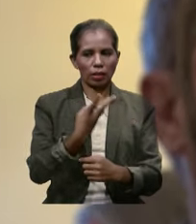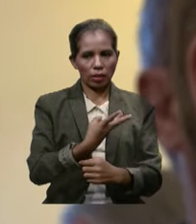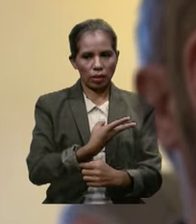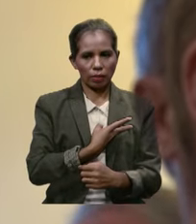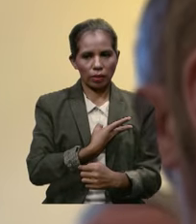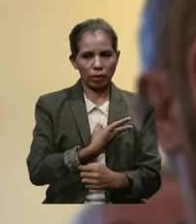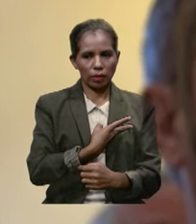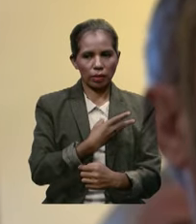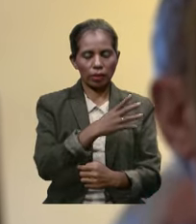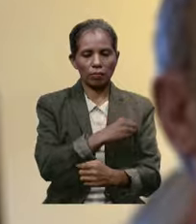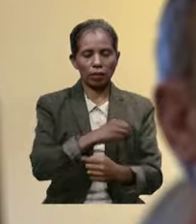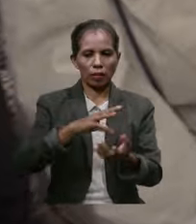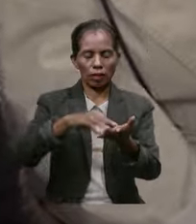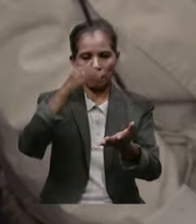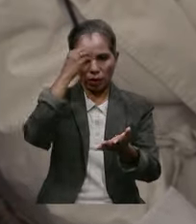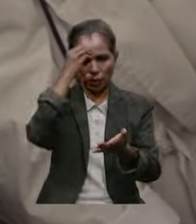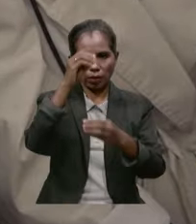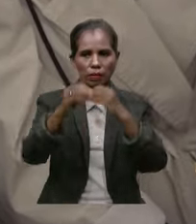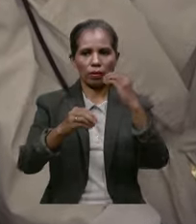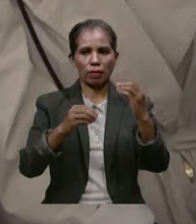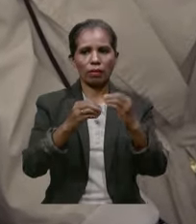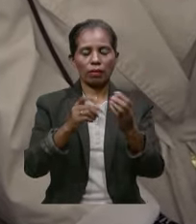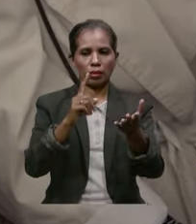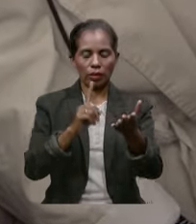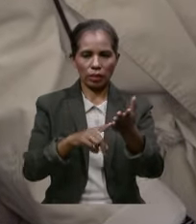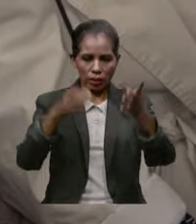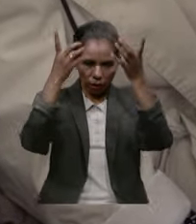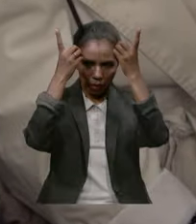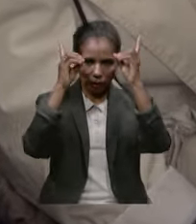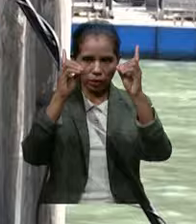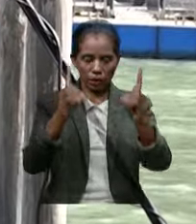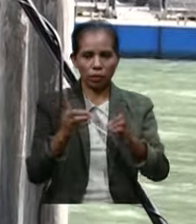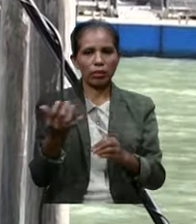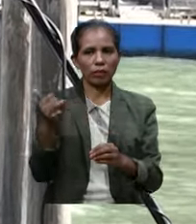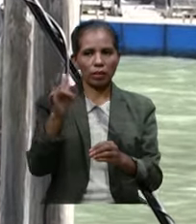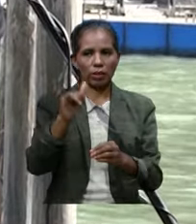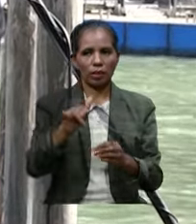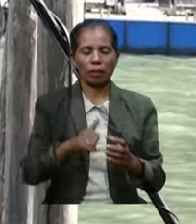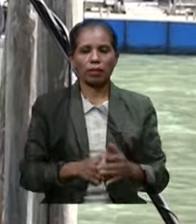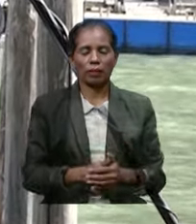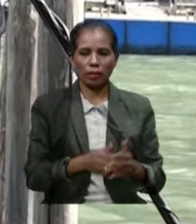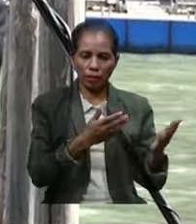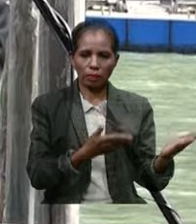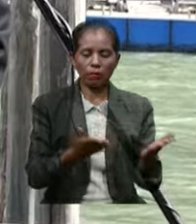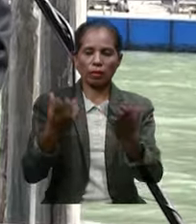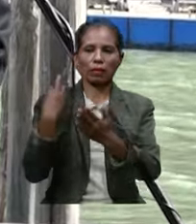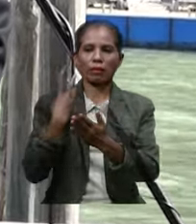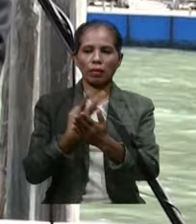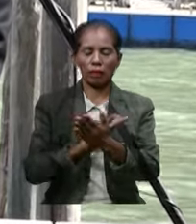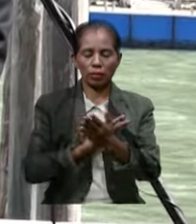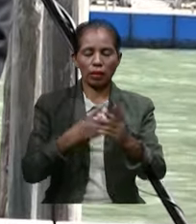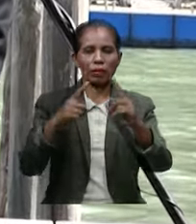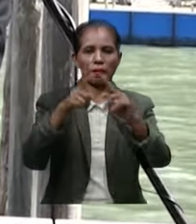ancient land. These stories guide us and bring us together as a people.